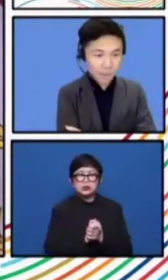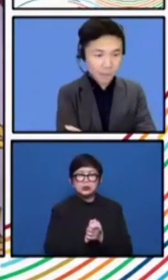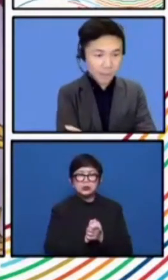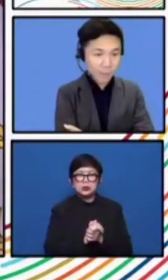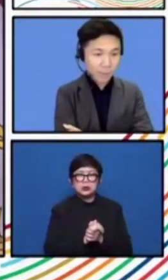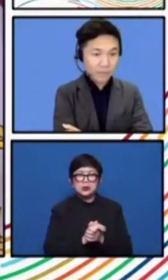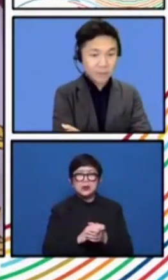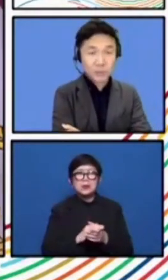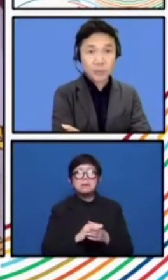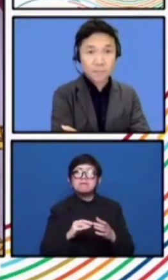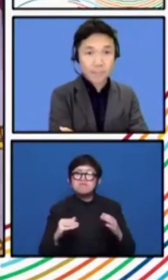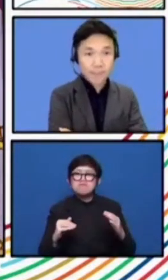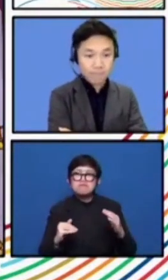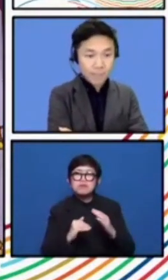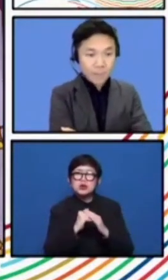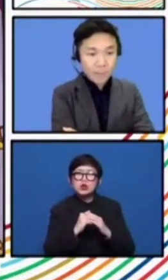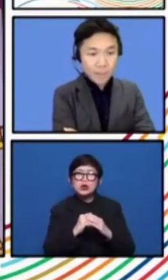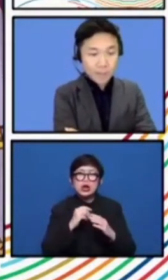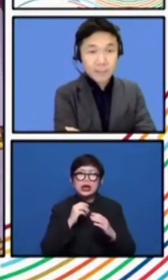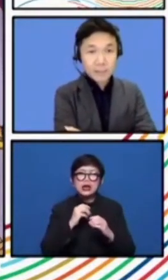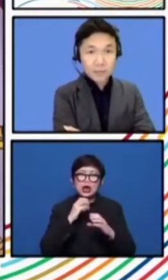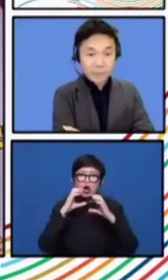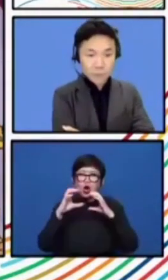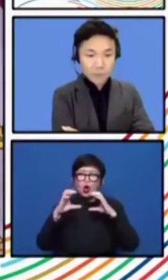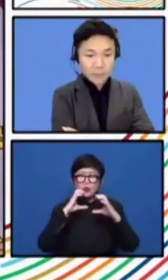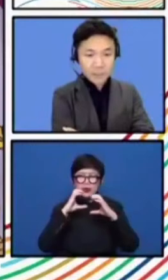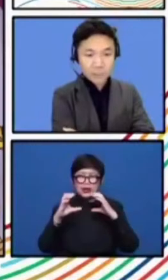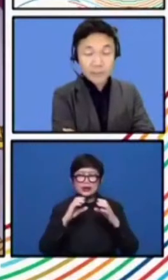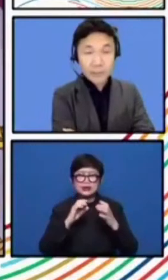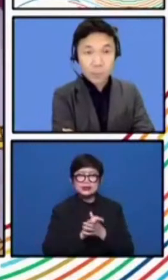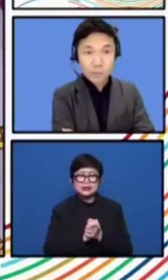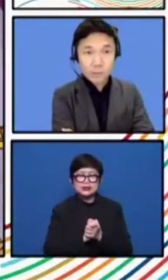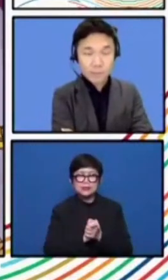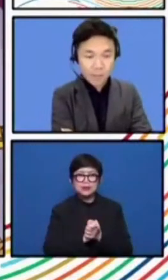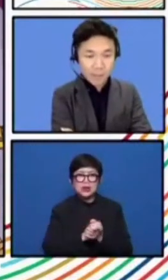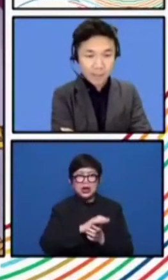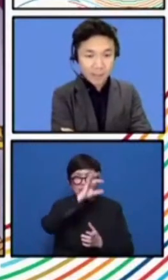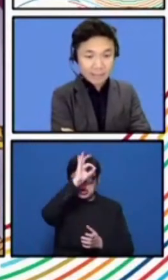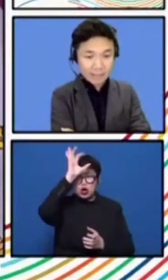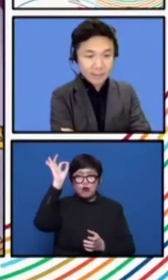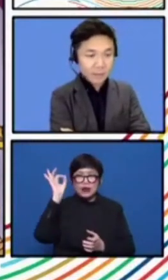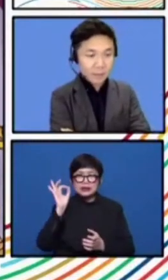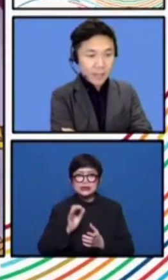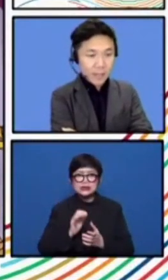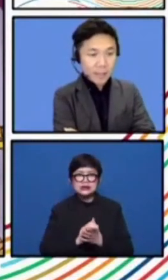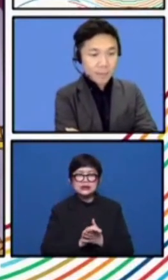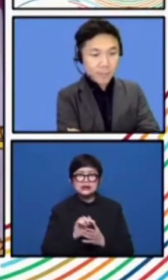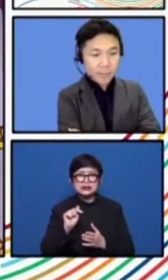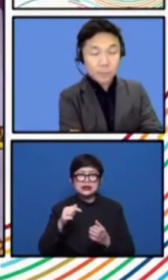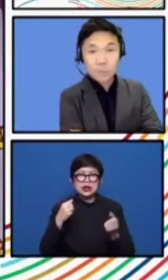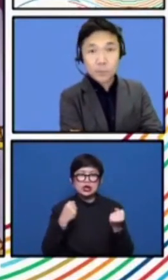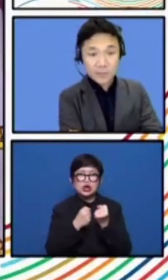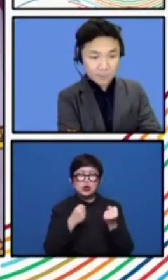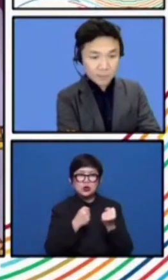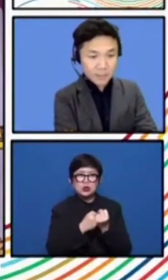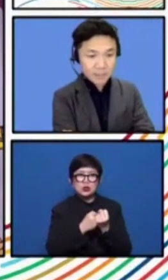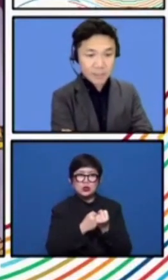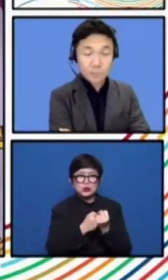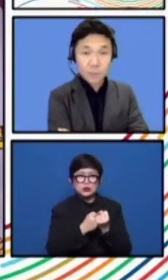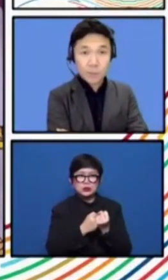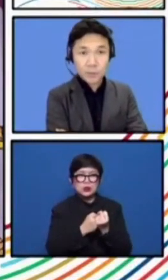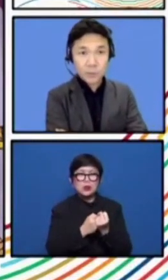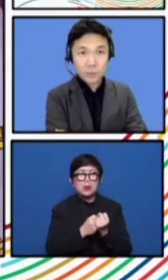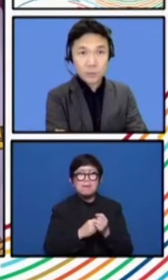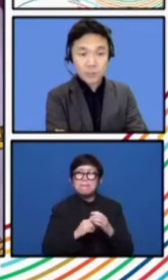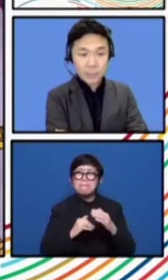hearing friends and this Innovation is fully supported by NCD and the people with disabilities can